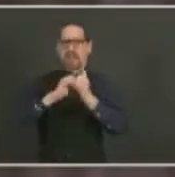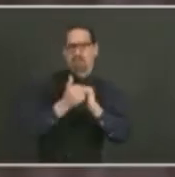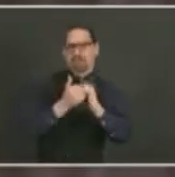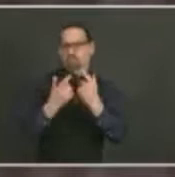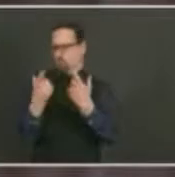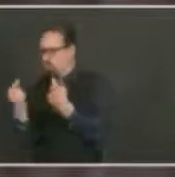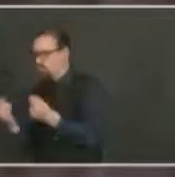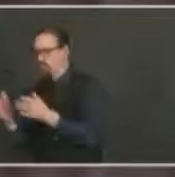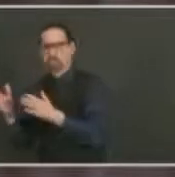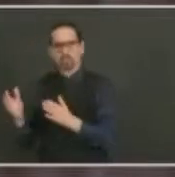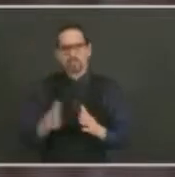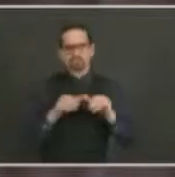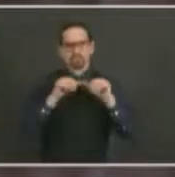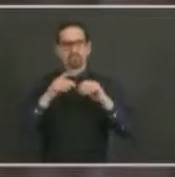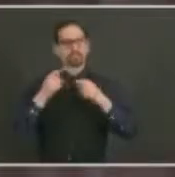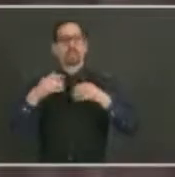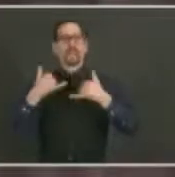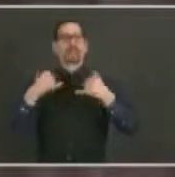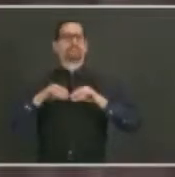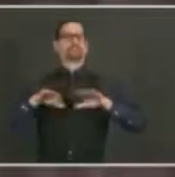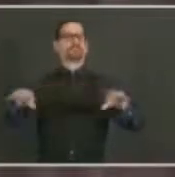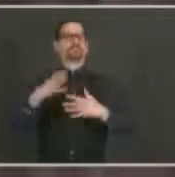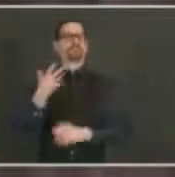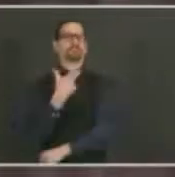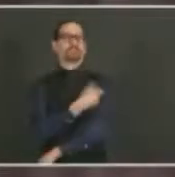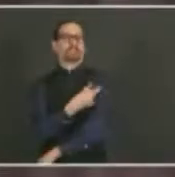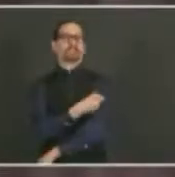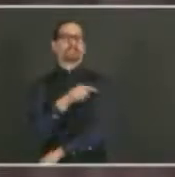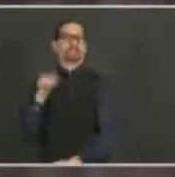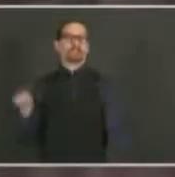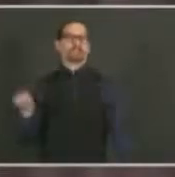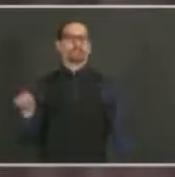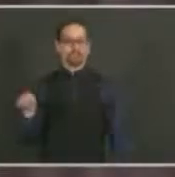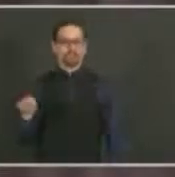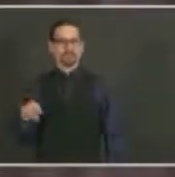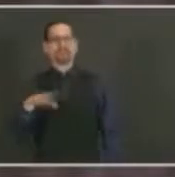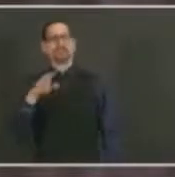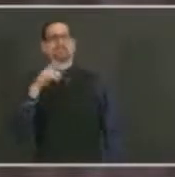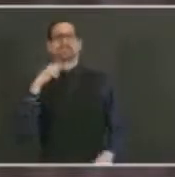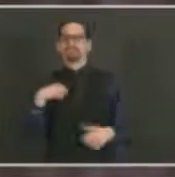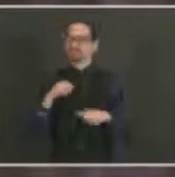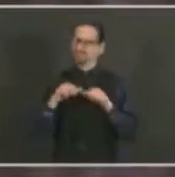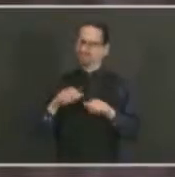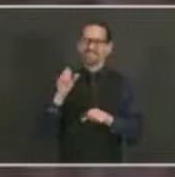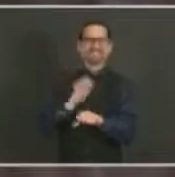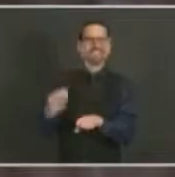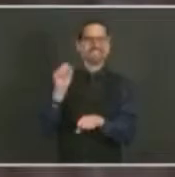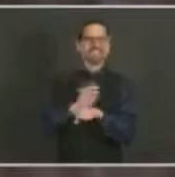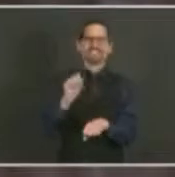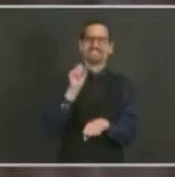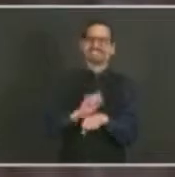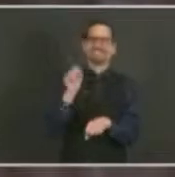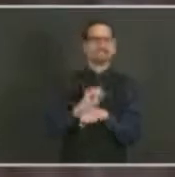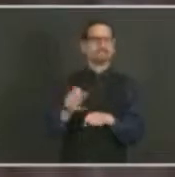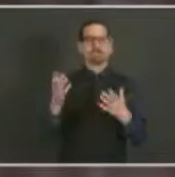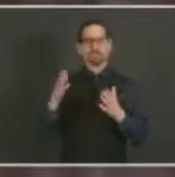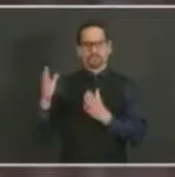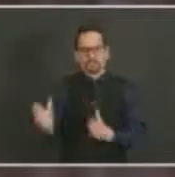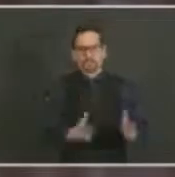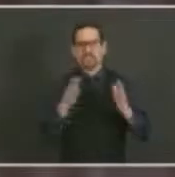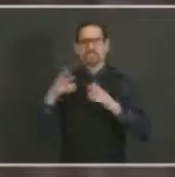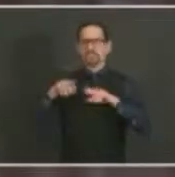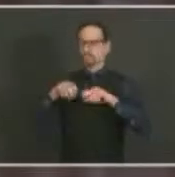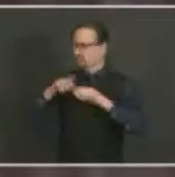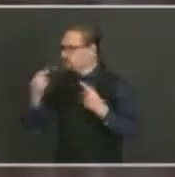We are working what seems to be around the clock. Our priority is getting shots into the arms as quickly